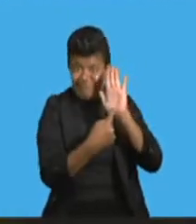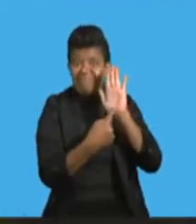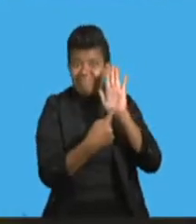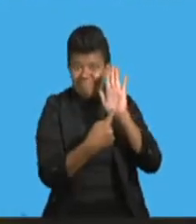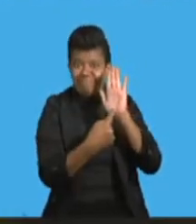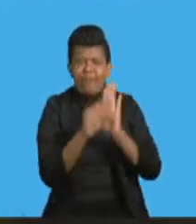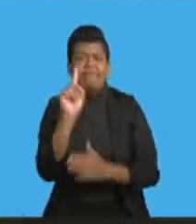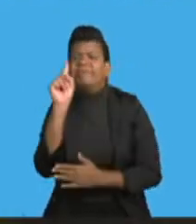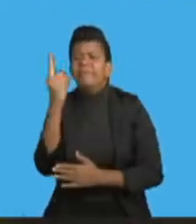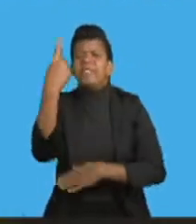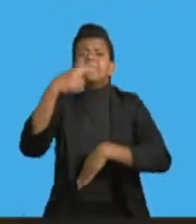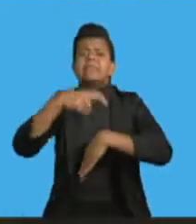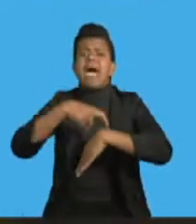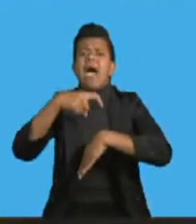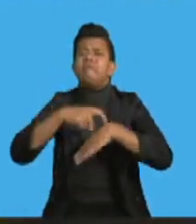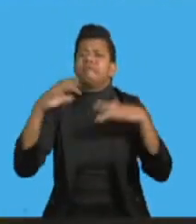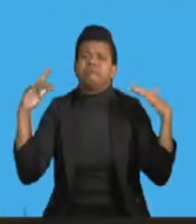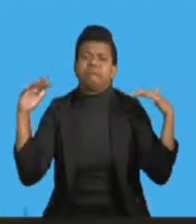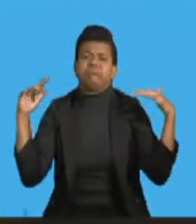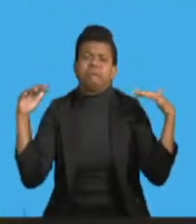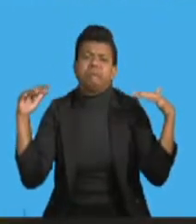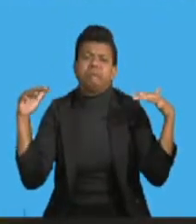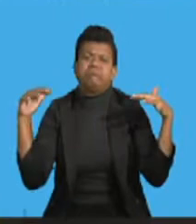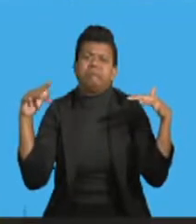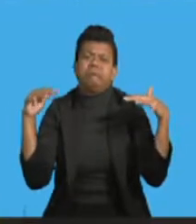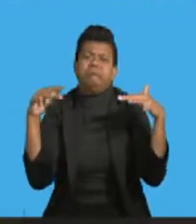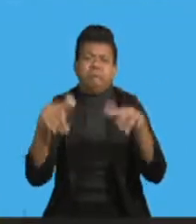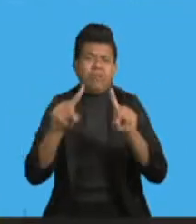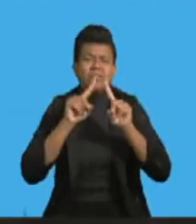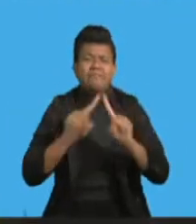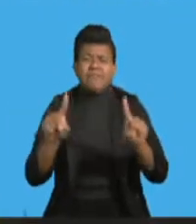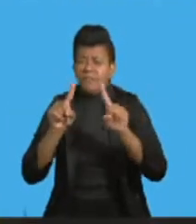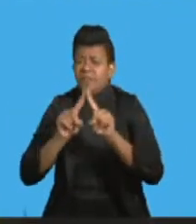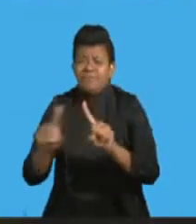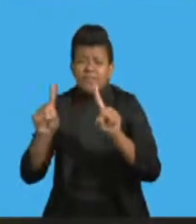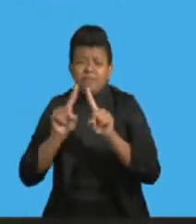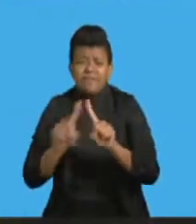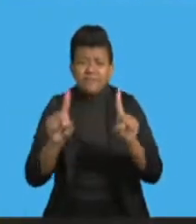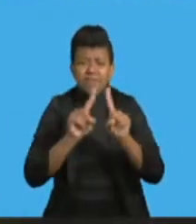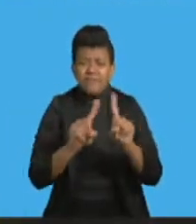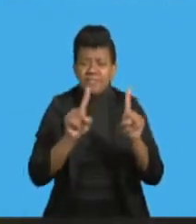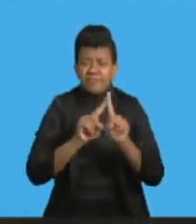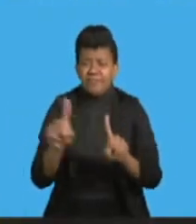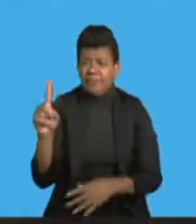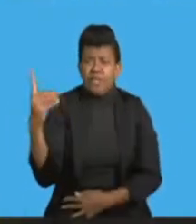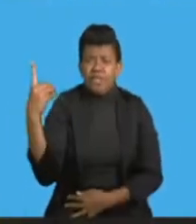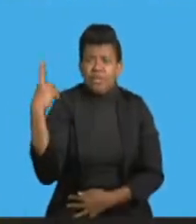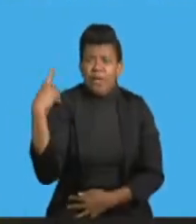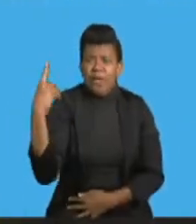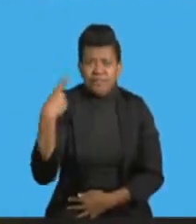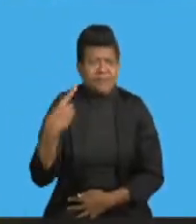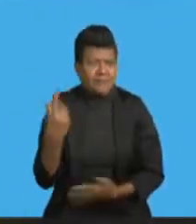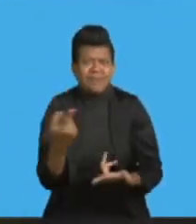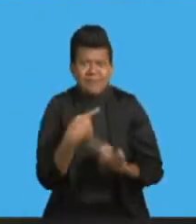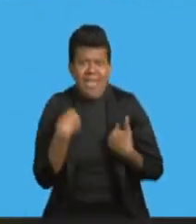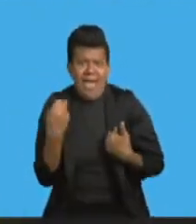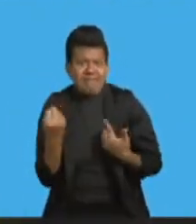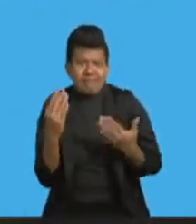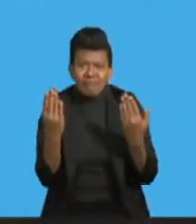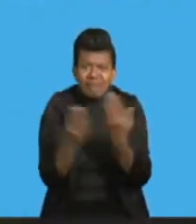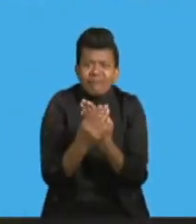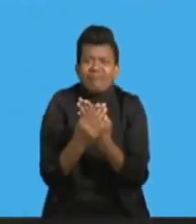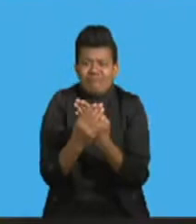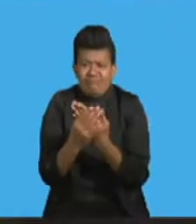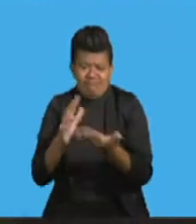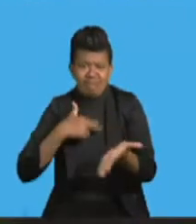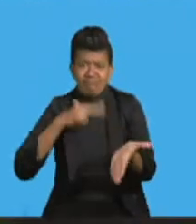brought together the various obligations that we had as a nation, that we have as a nation, as a signatory to